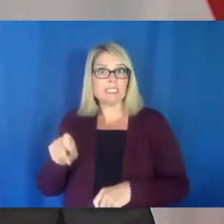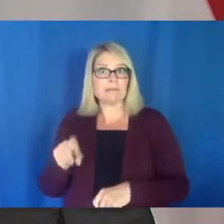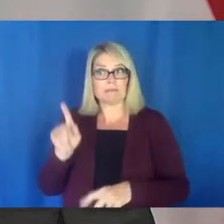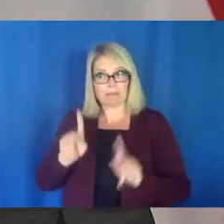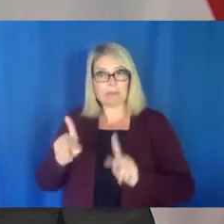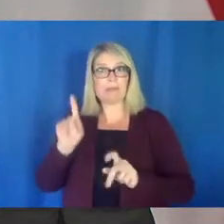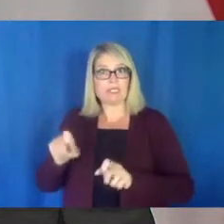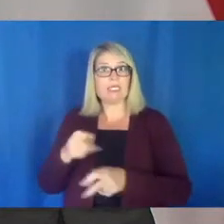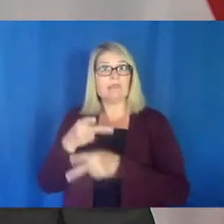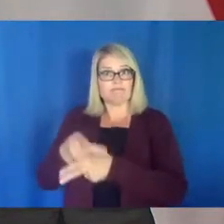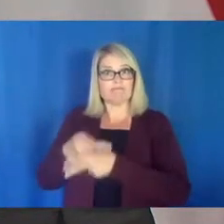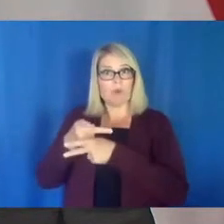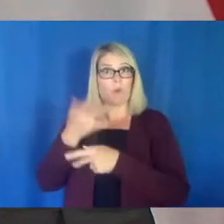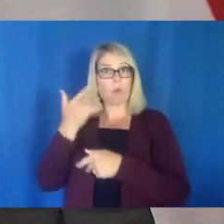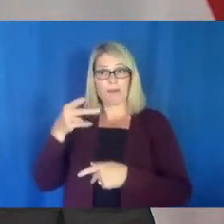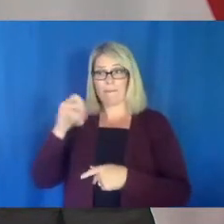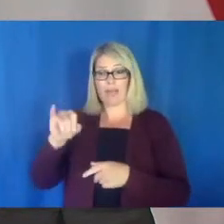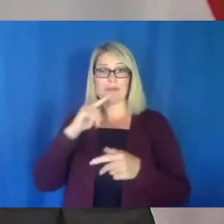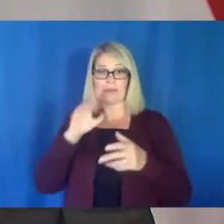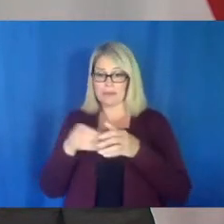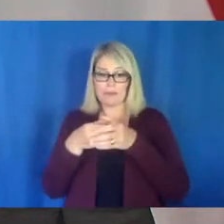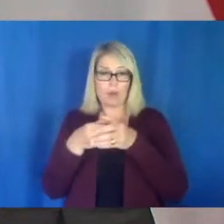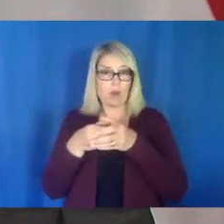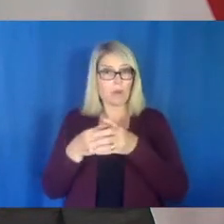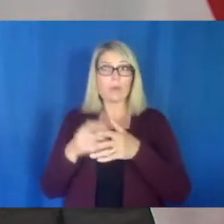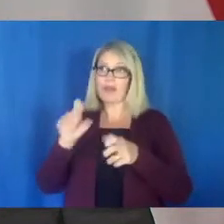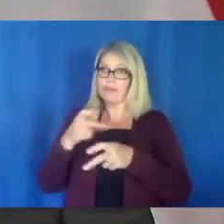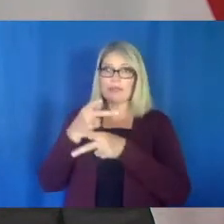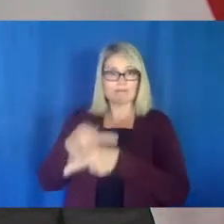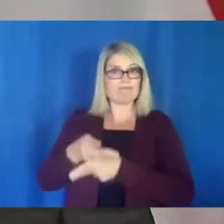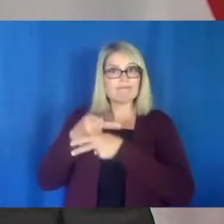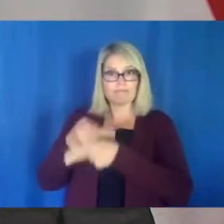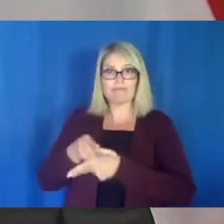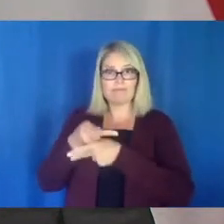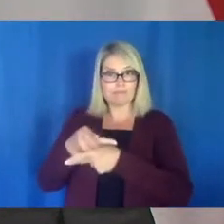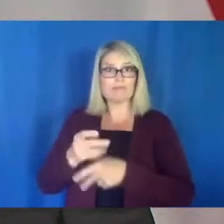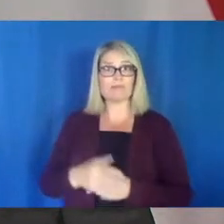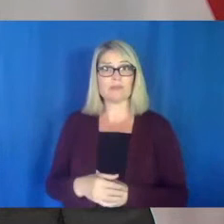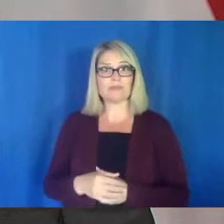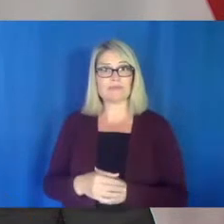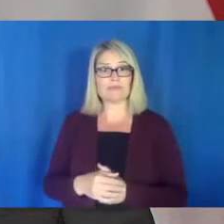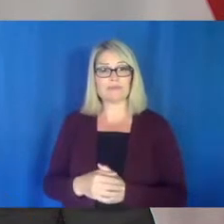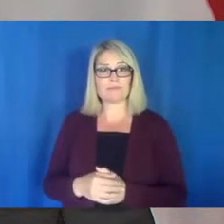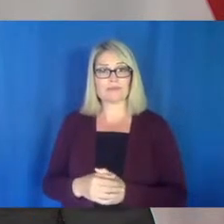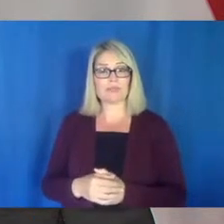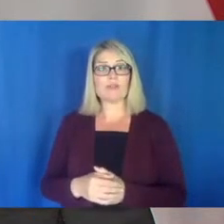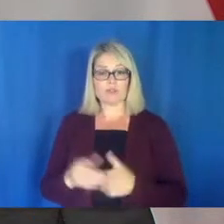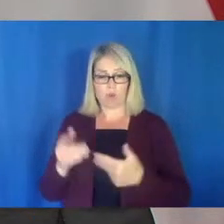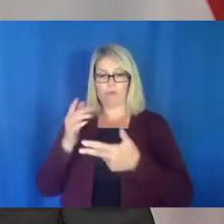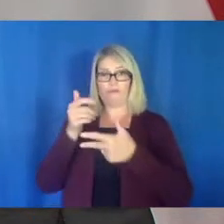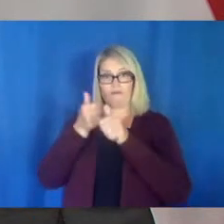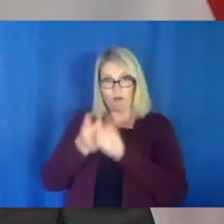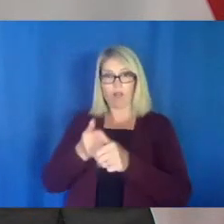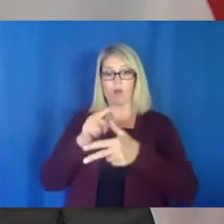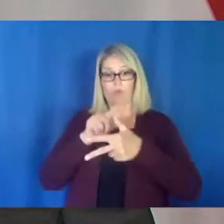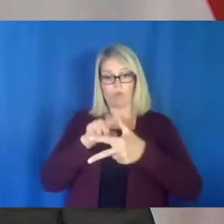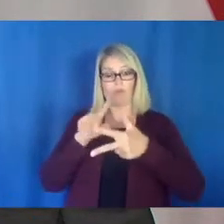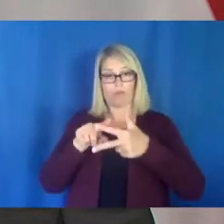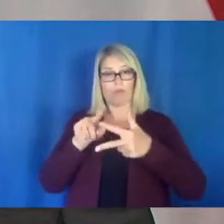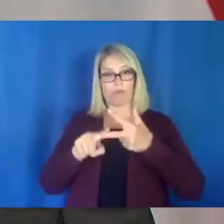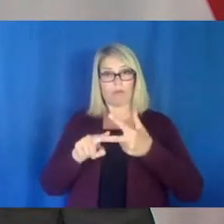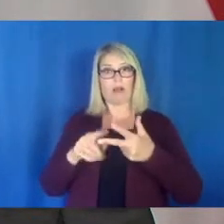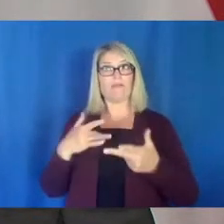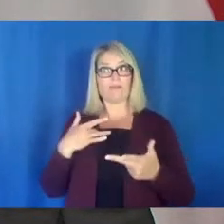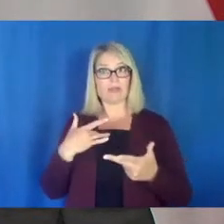small jurisdiction, we needed that level of caution. So the fact we're doing this, I think, gives us that little bit of hope. But